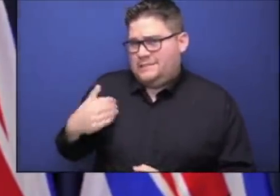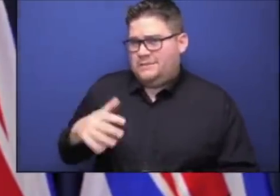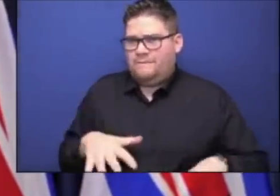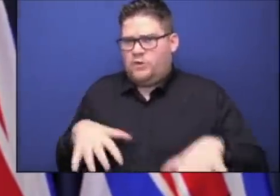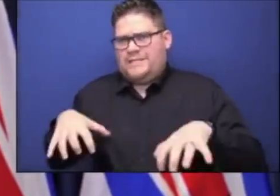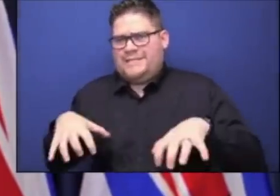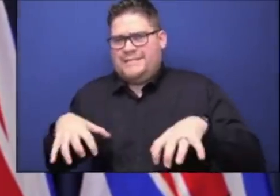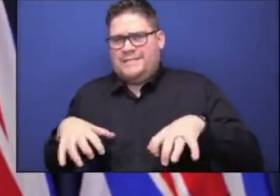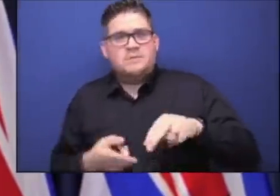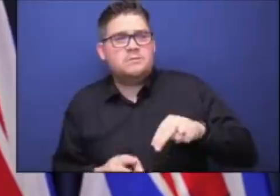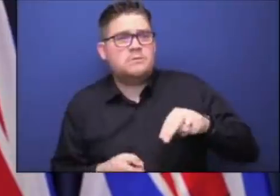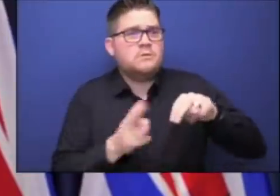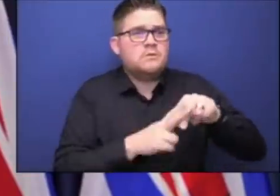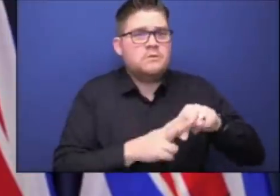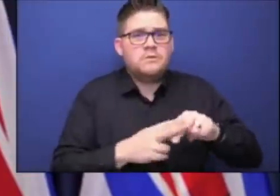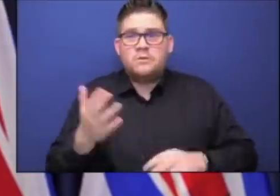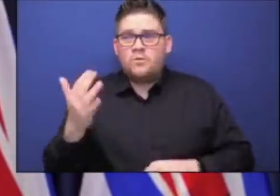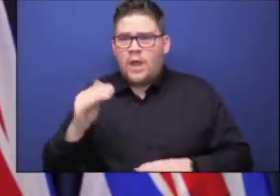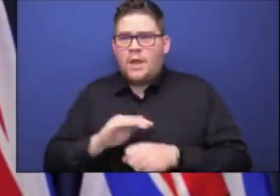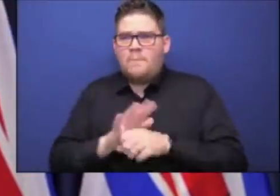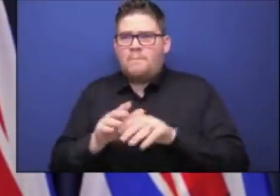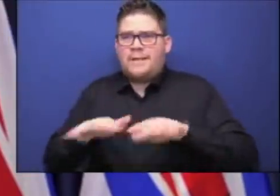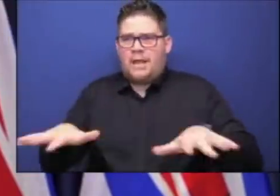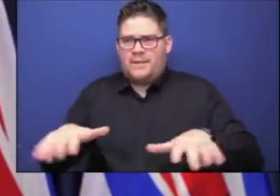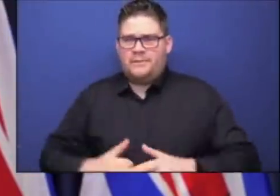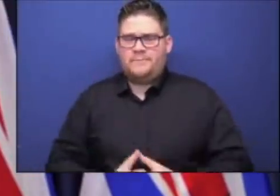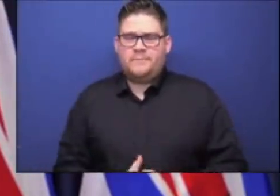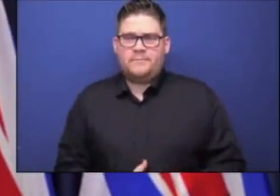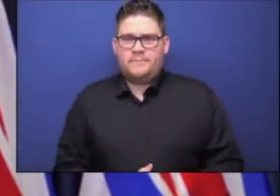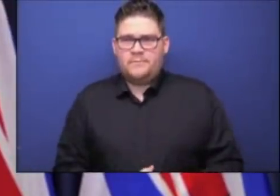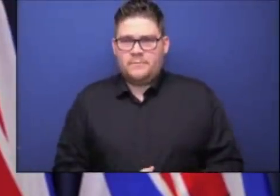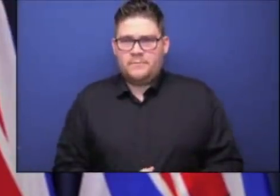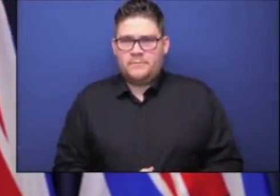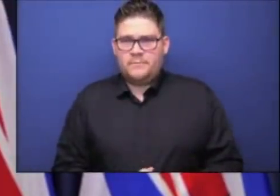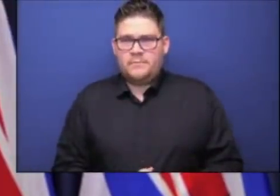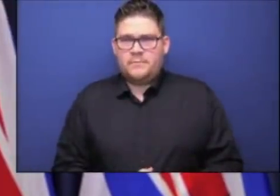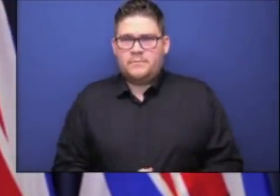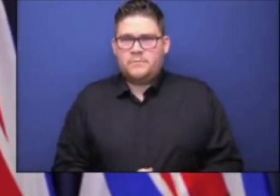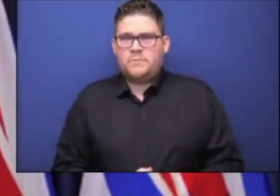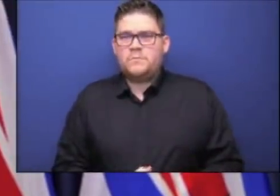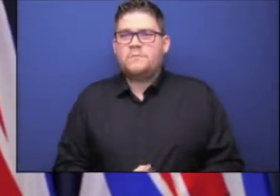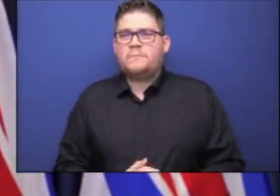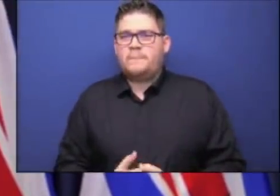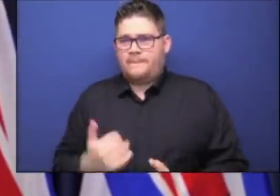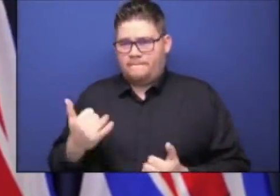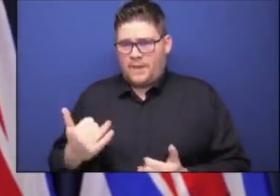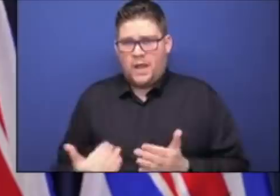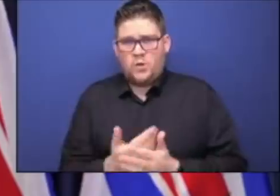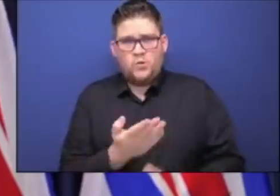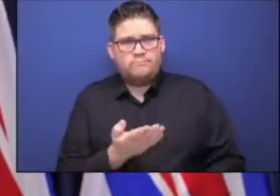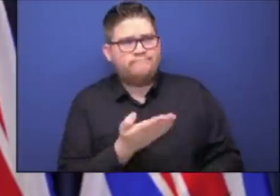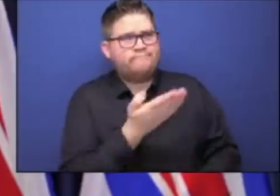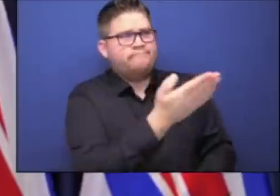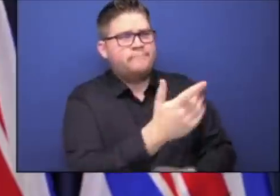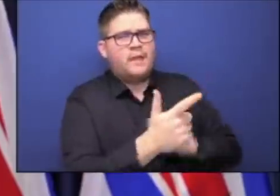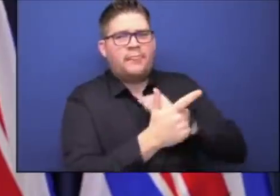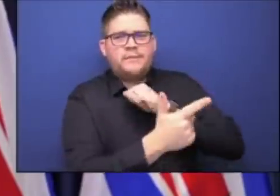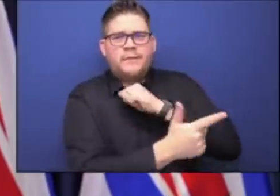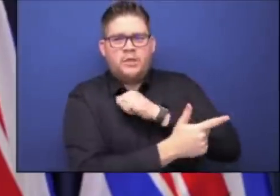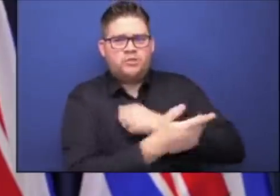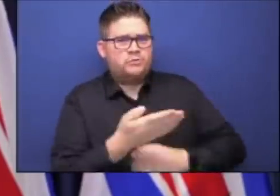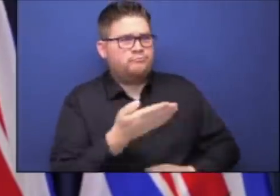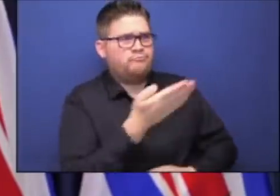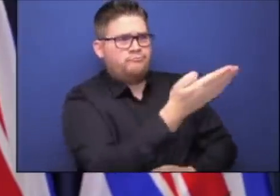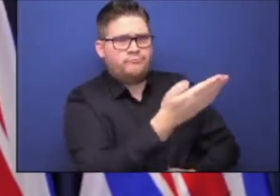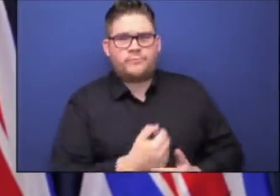renters and rental housing providers, and I want to tell you what's in the bill. So as I mentioned, we're fulfilling our promise to extend the rent freeze